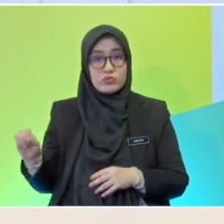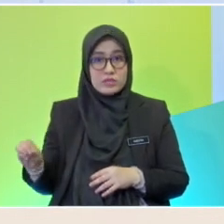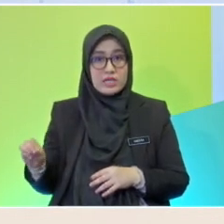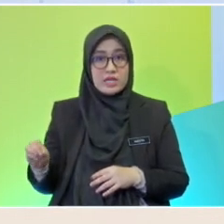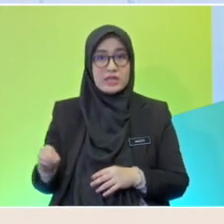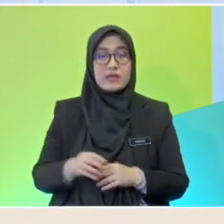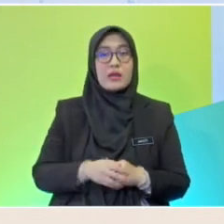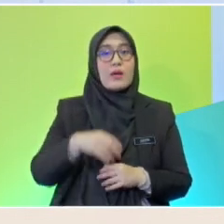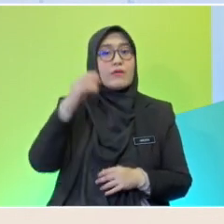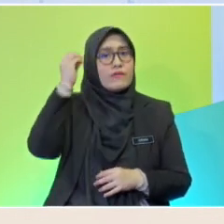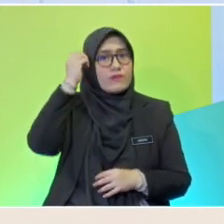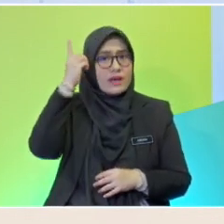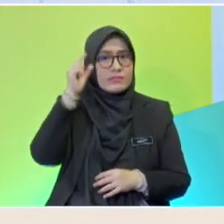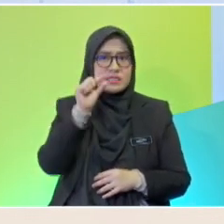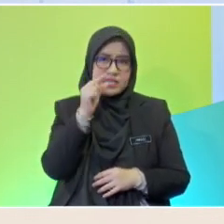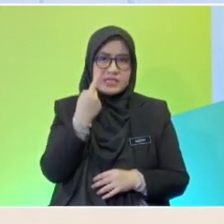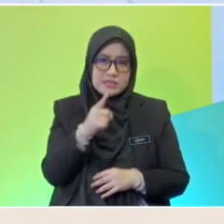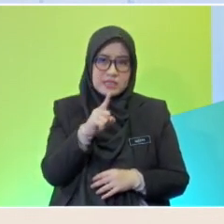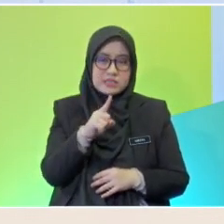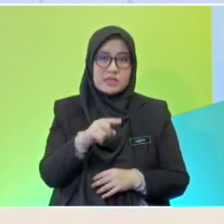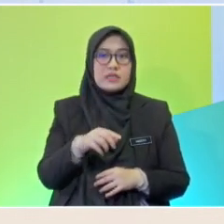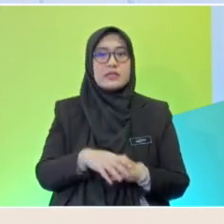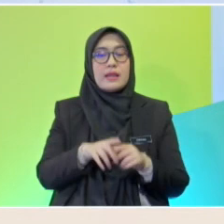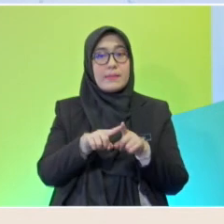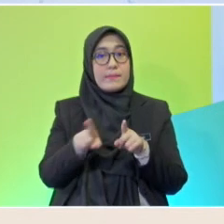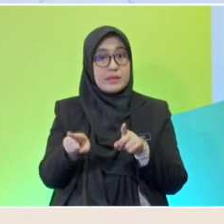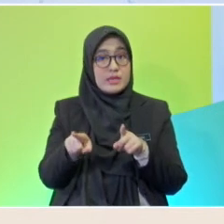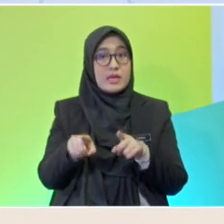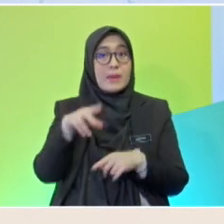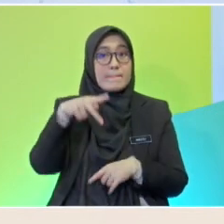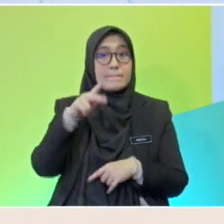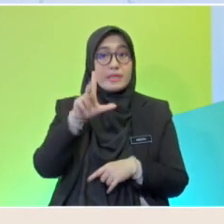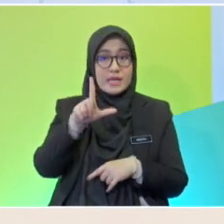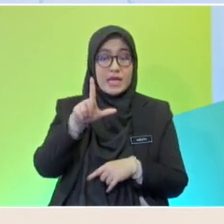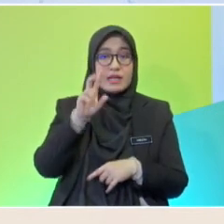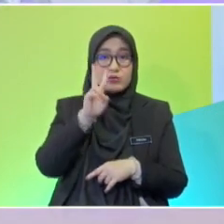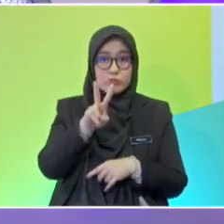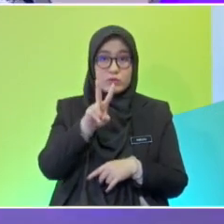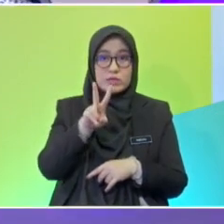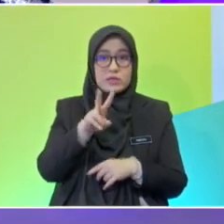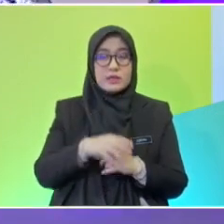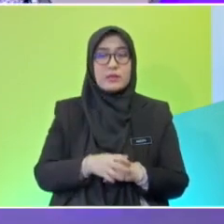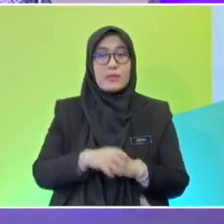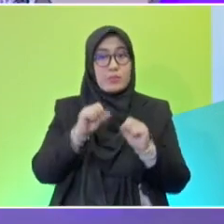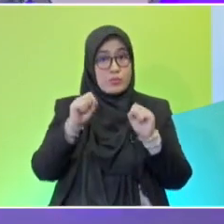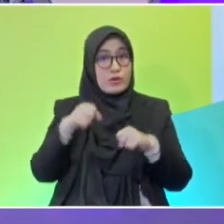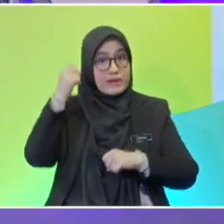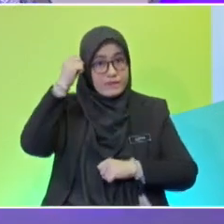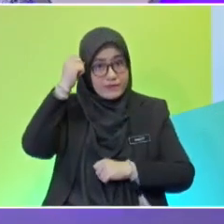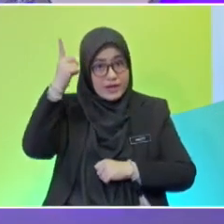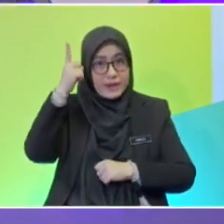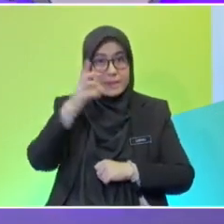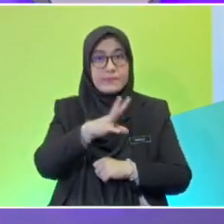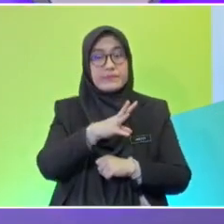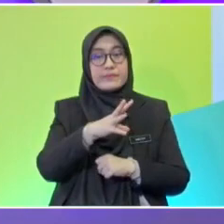And performance level 2, some understanding with a lot of support. When I go higher